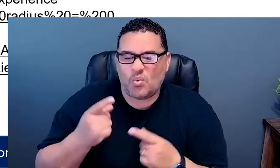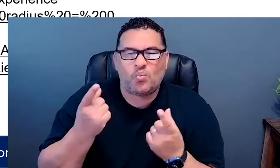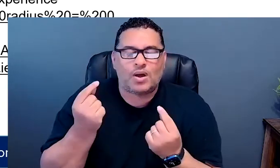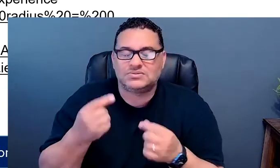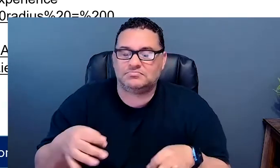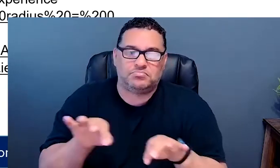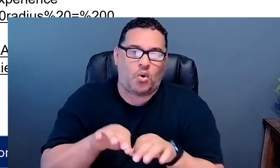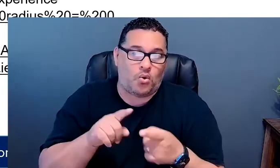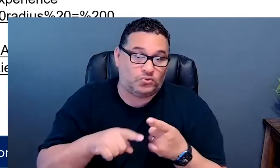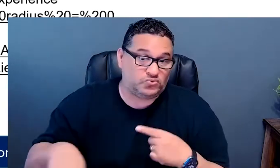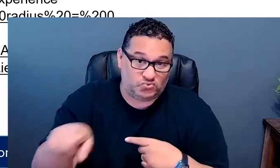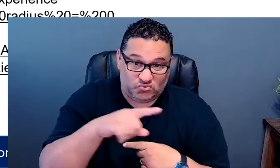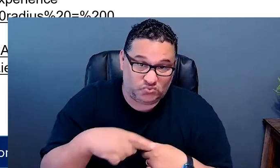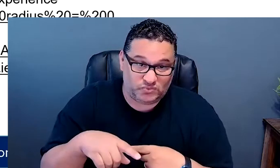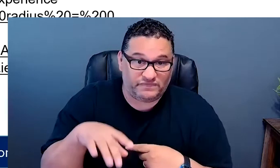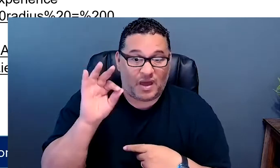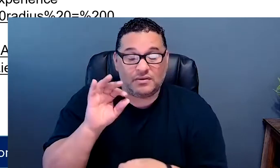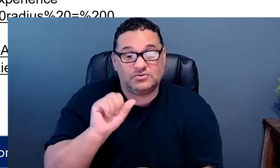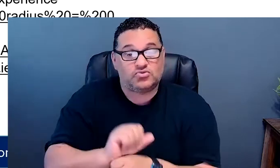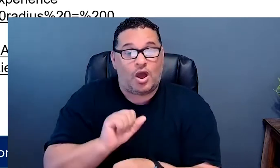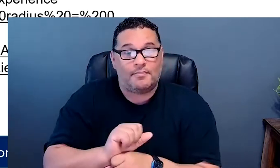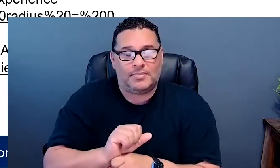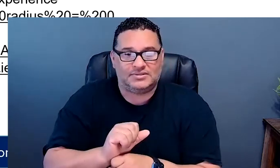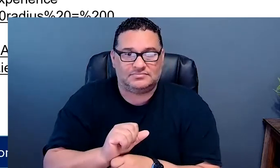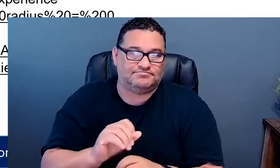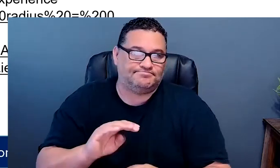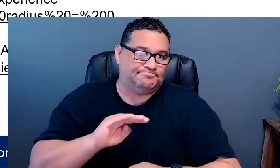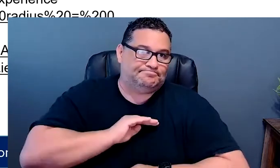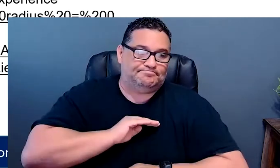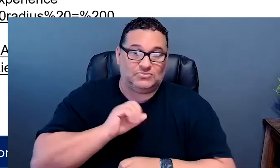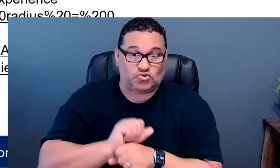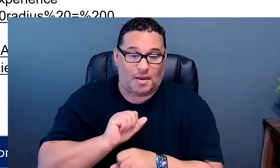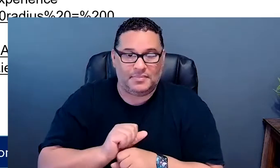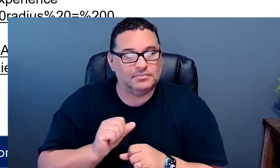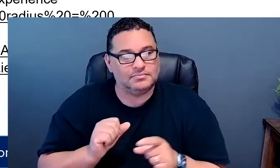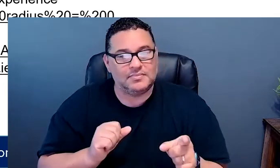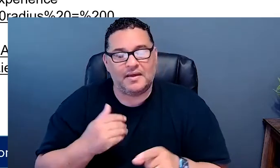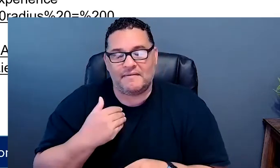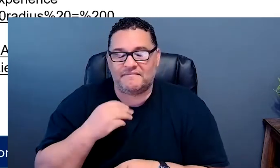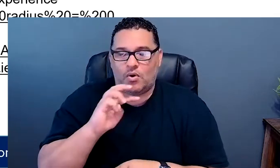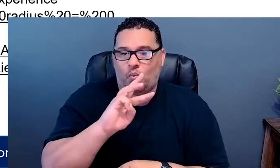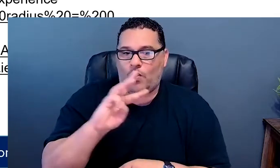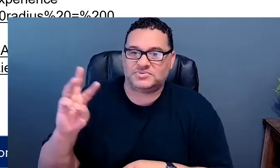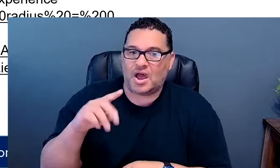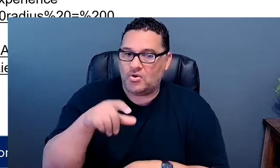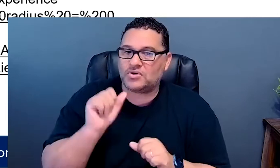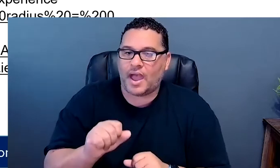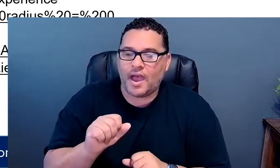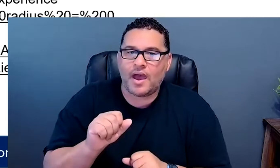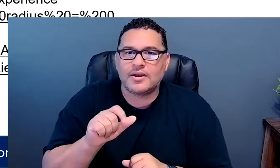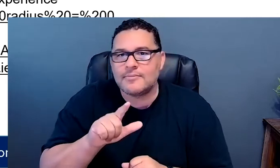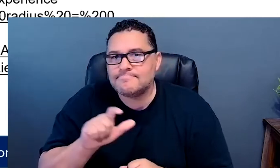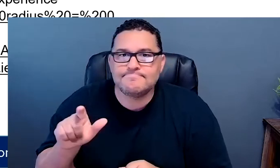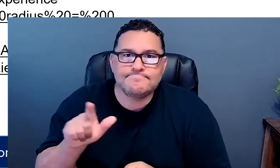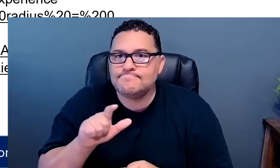find a job satisfying. It gives you a website where you can go and just look at different work values